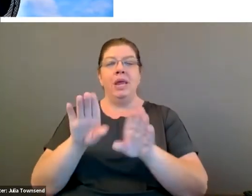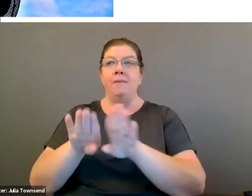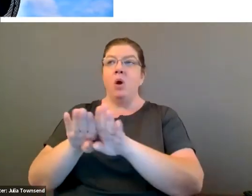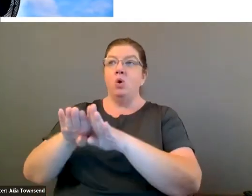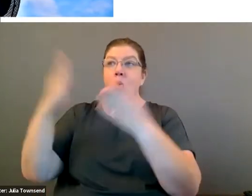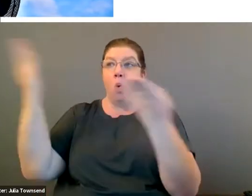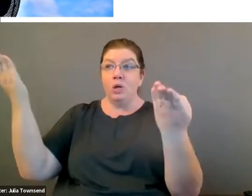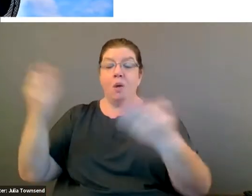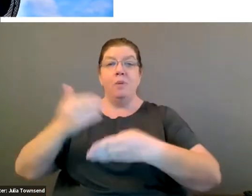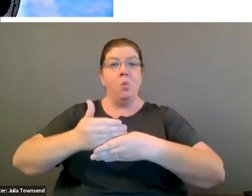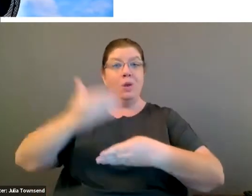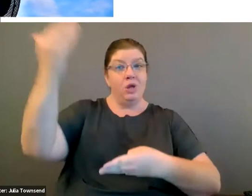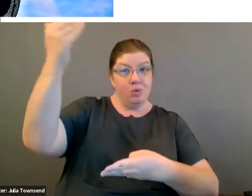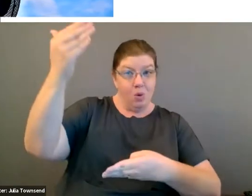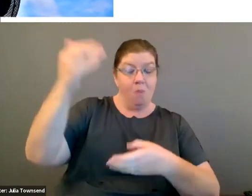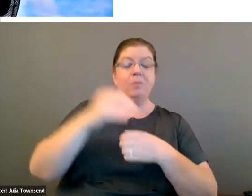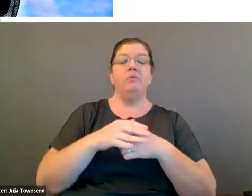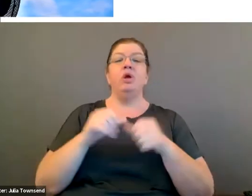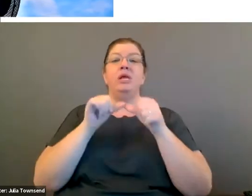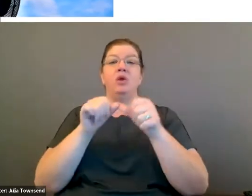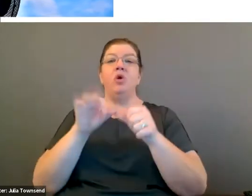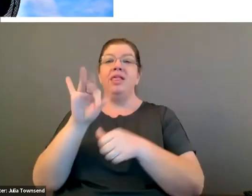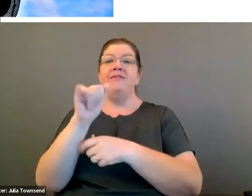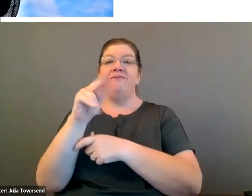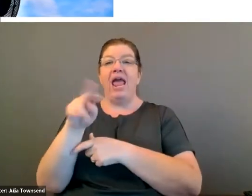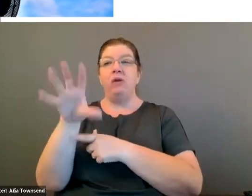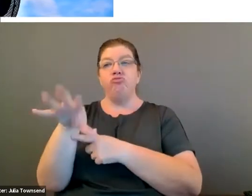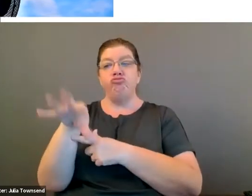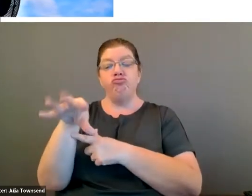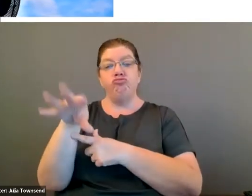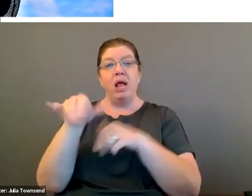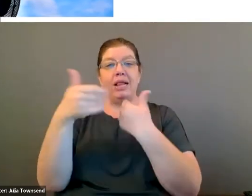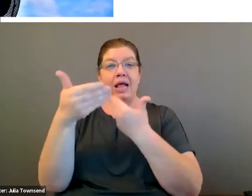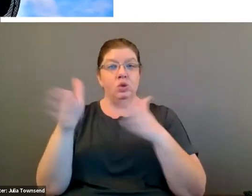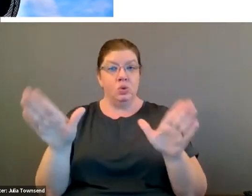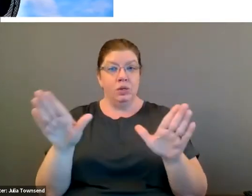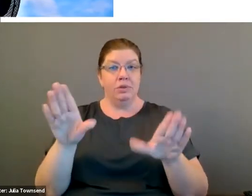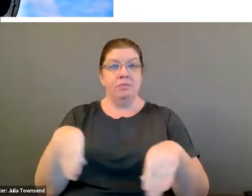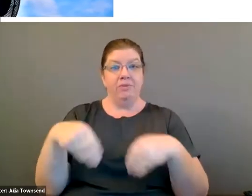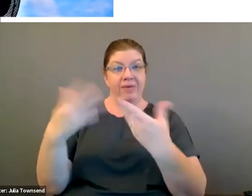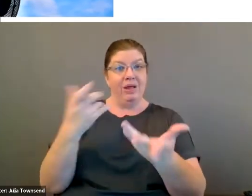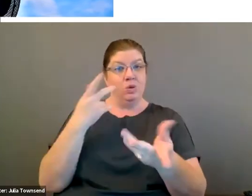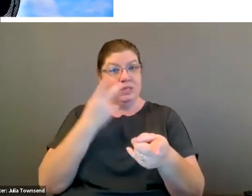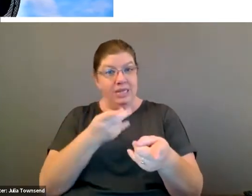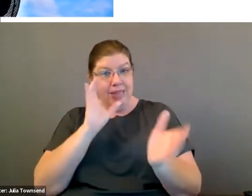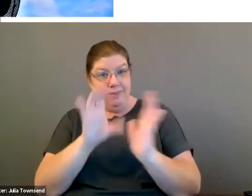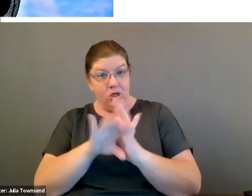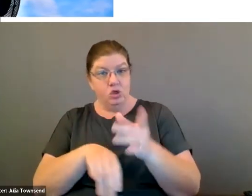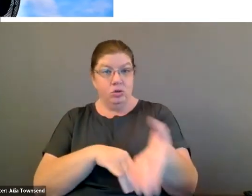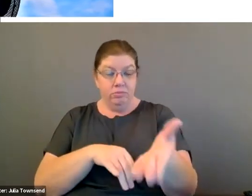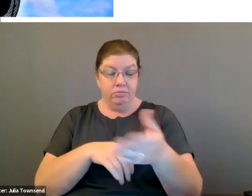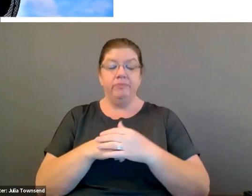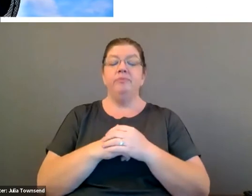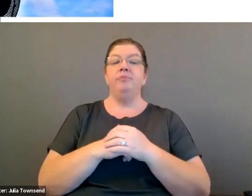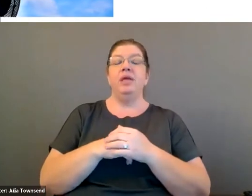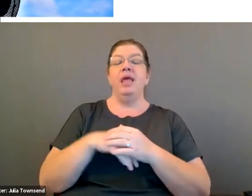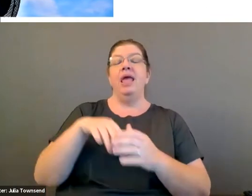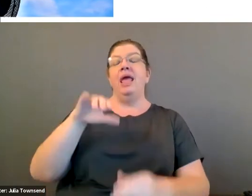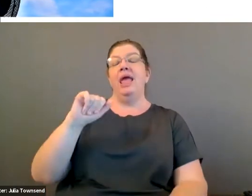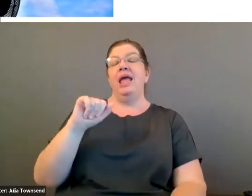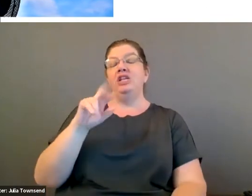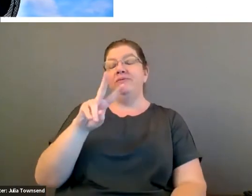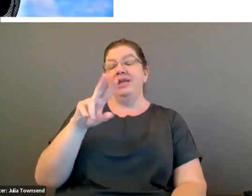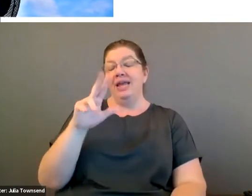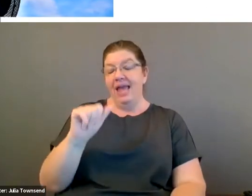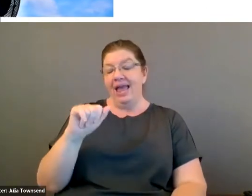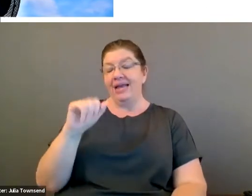windows open. We continue to have fans running in classrooms, which provided as the one you see in the picture. Our HVAC systems continue